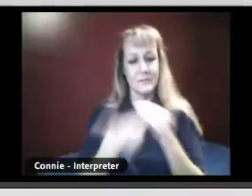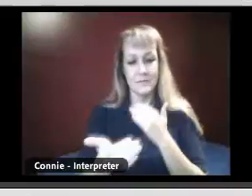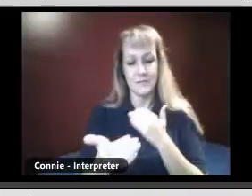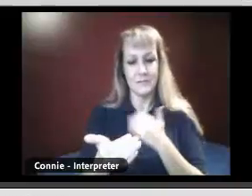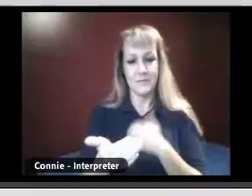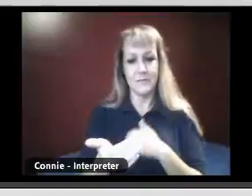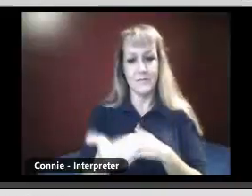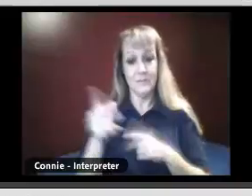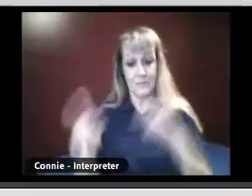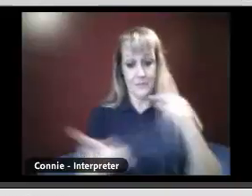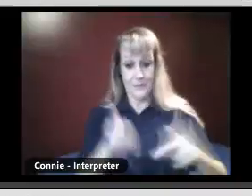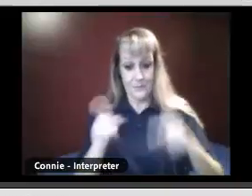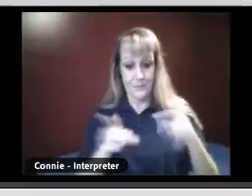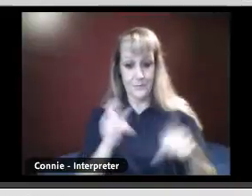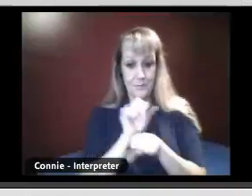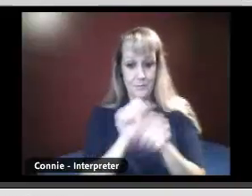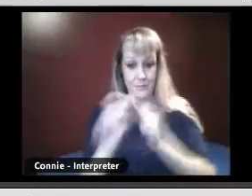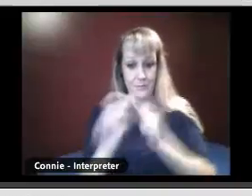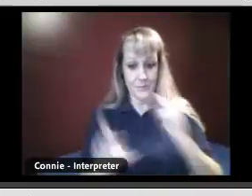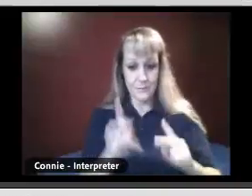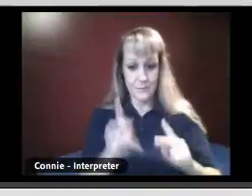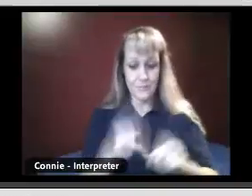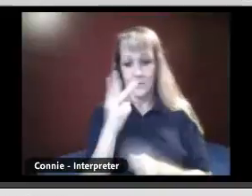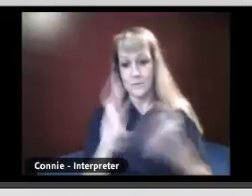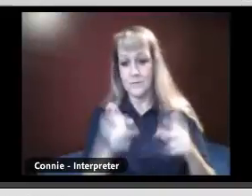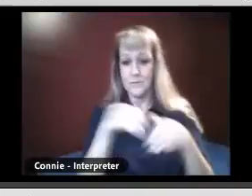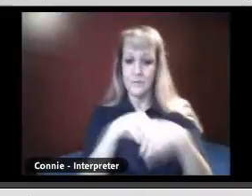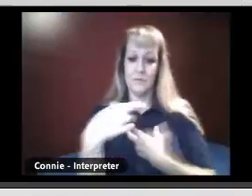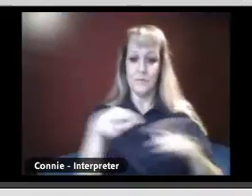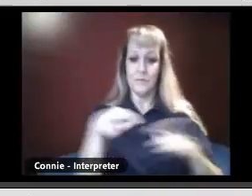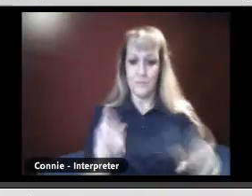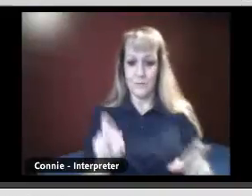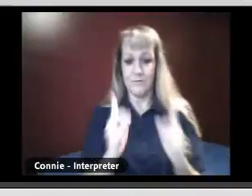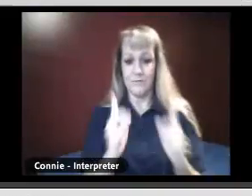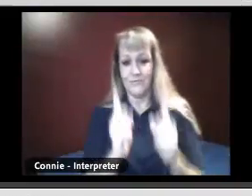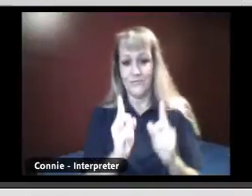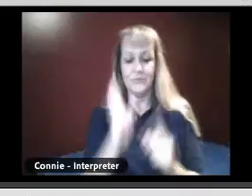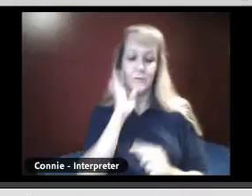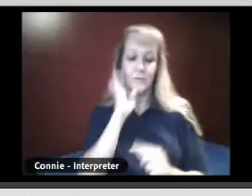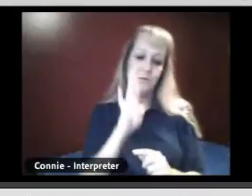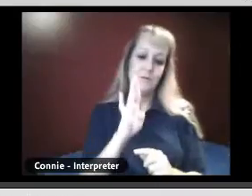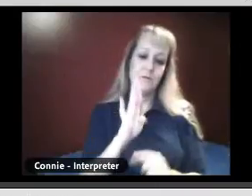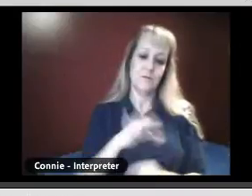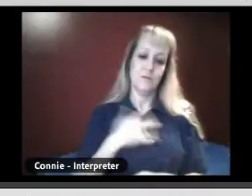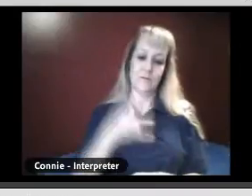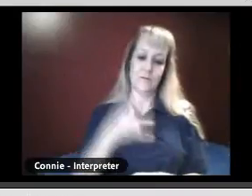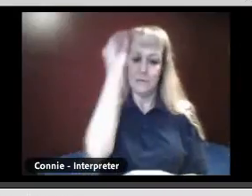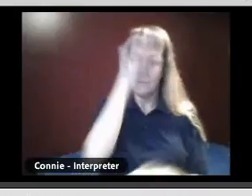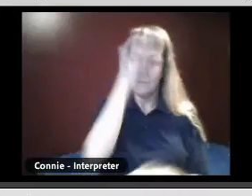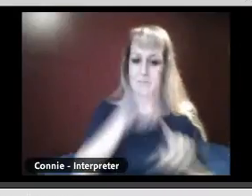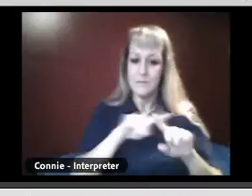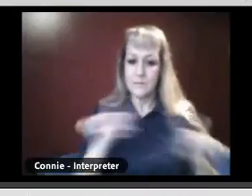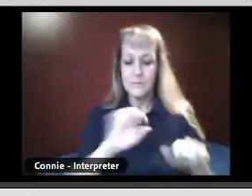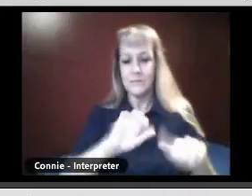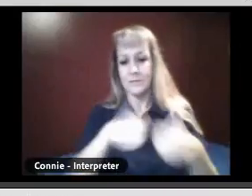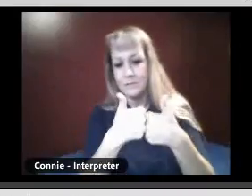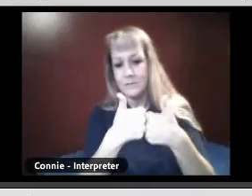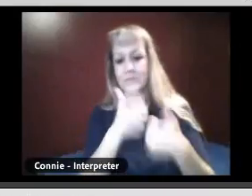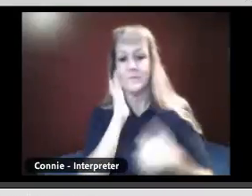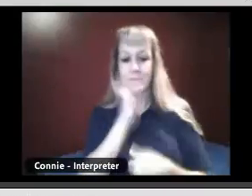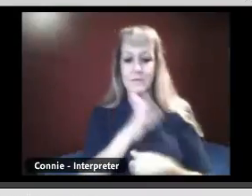people, we could put two people in an empty room, and at some point, there are going to be differences. There's going to be some challenges. There are going to